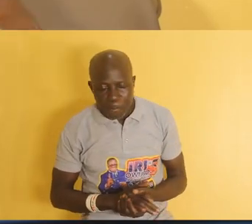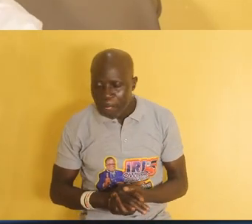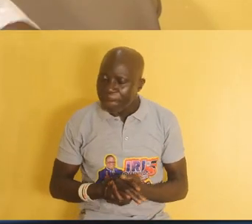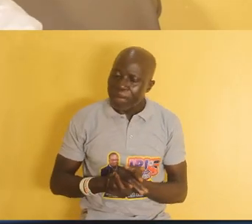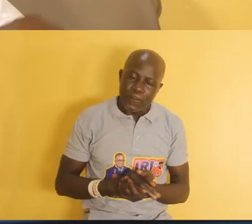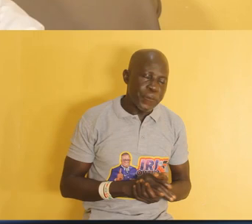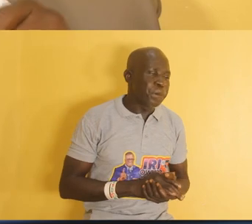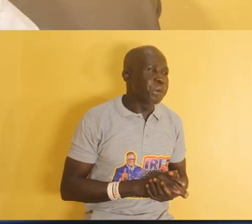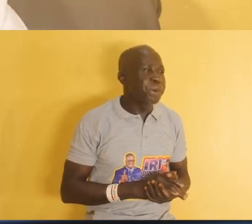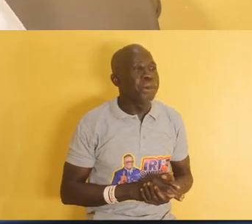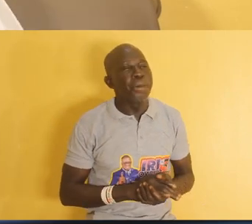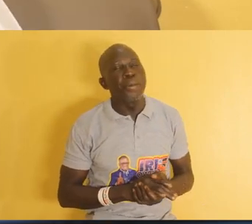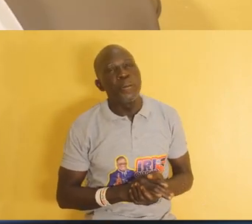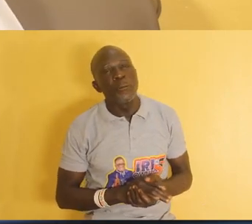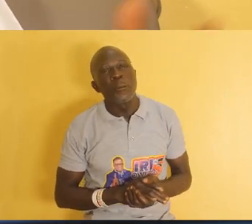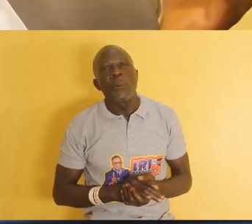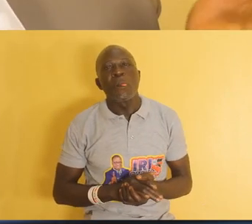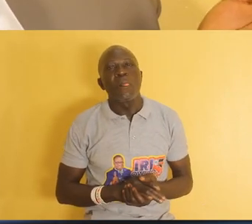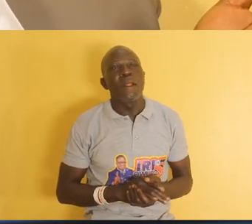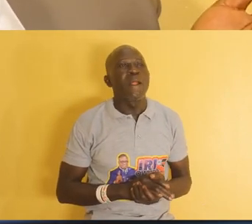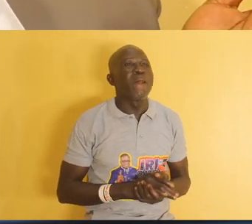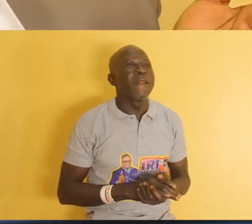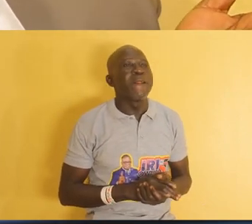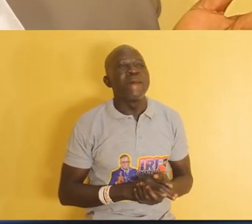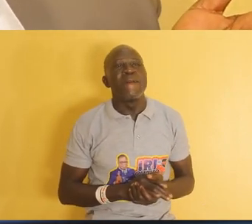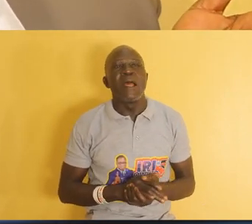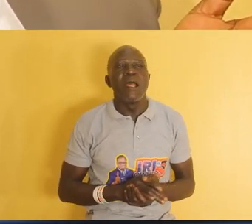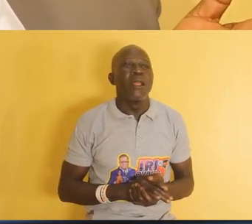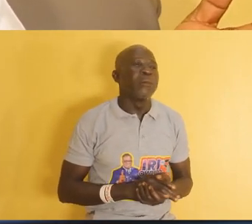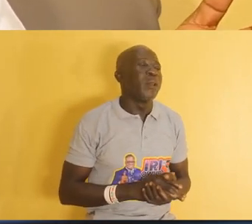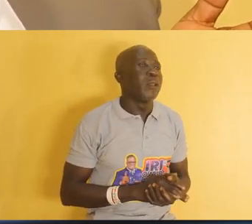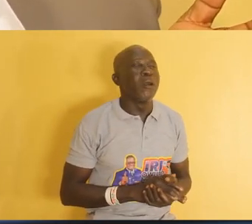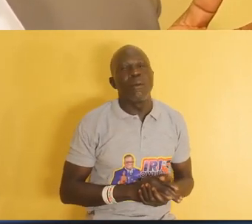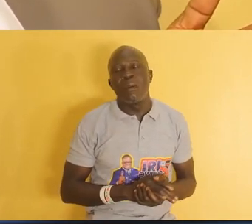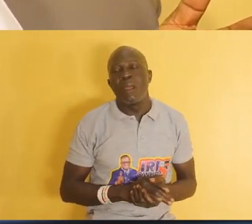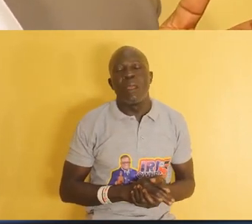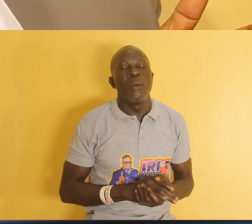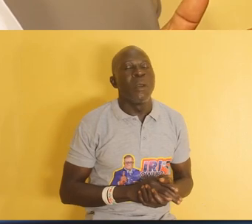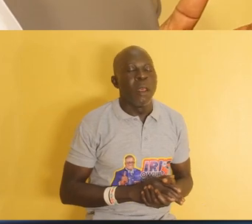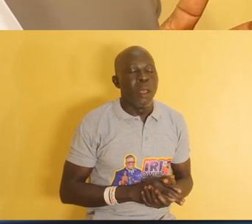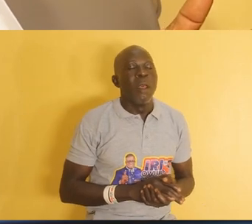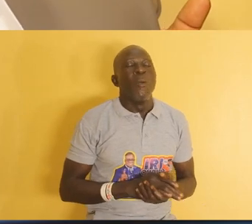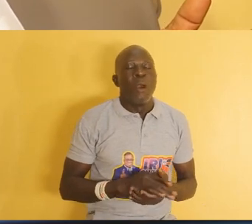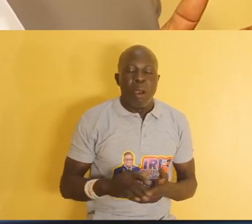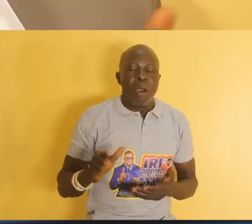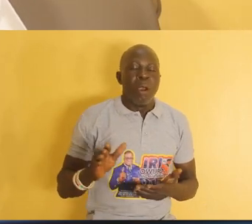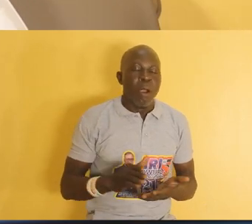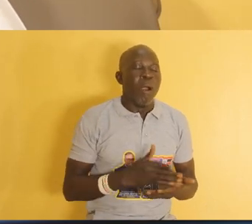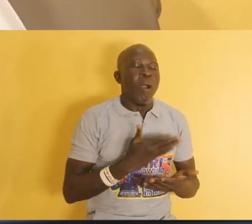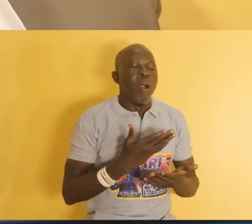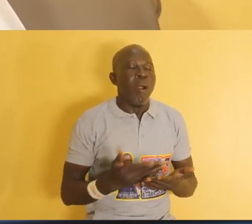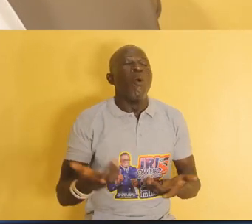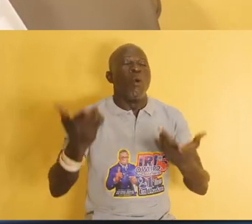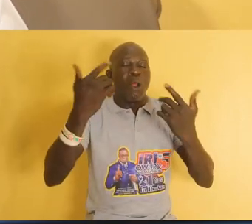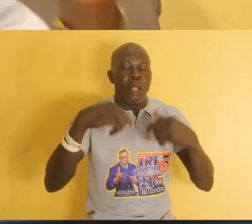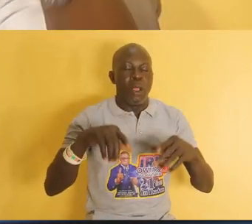le oda gusa e wa ogore pe a pe ma go